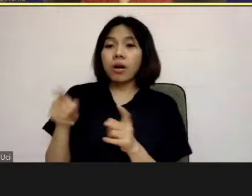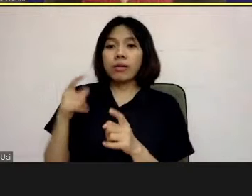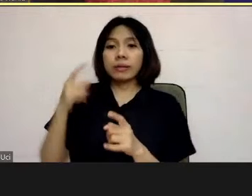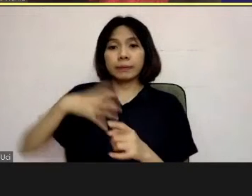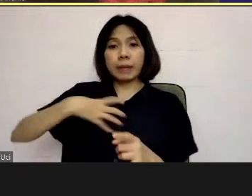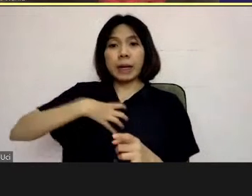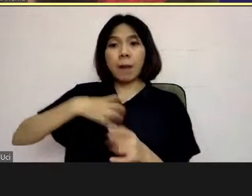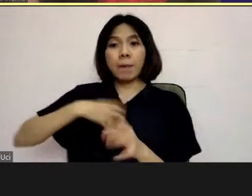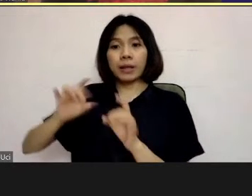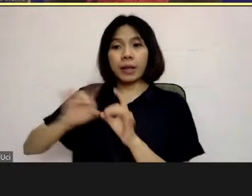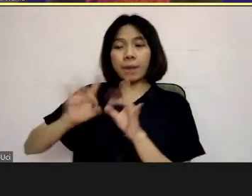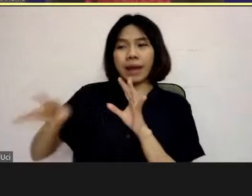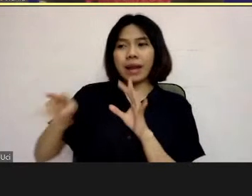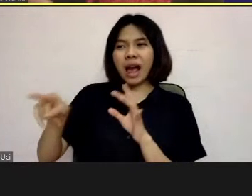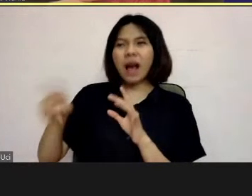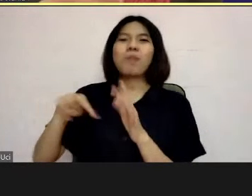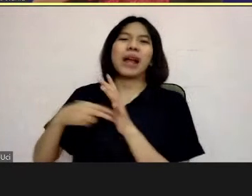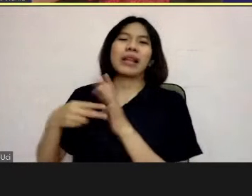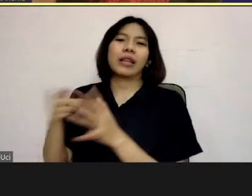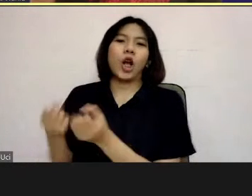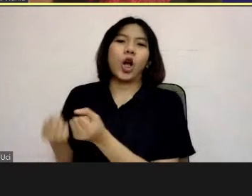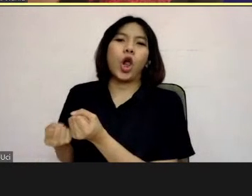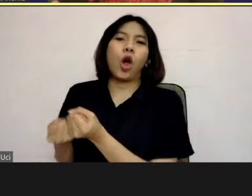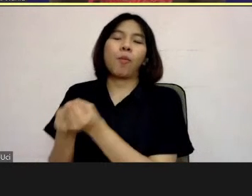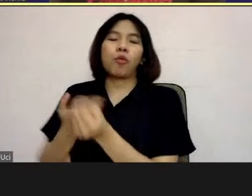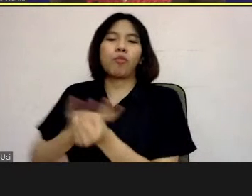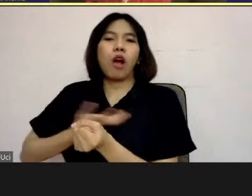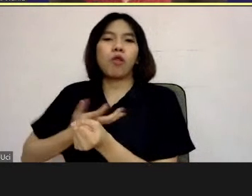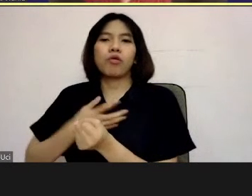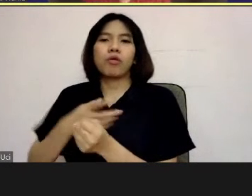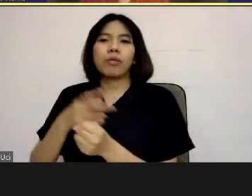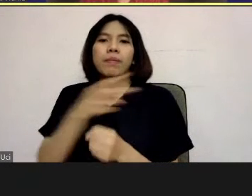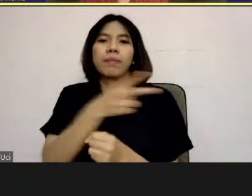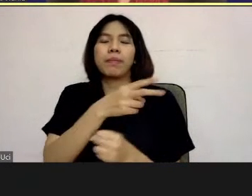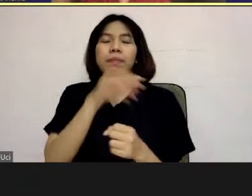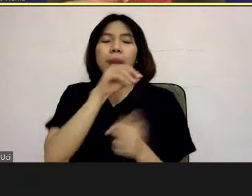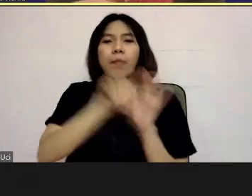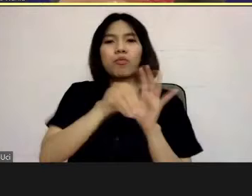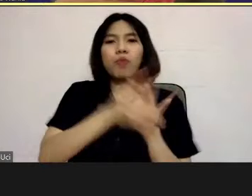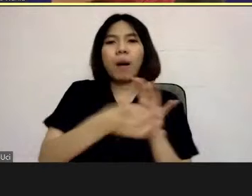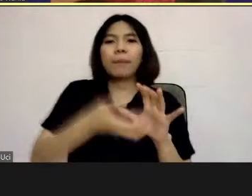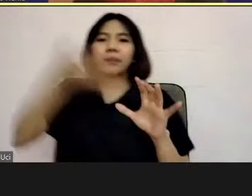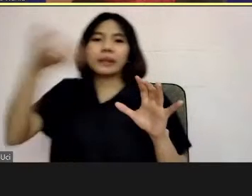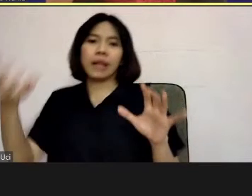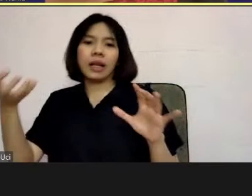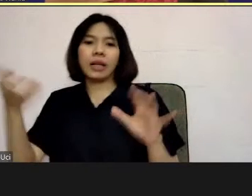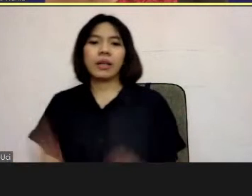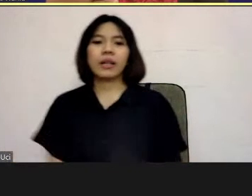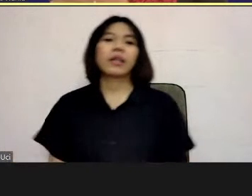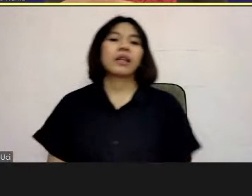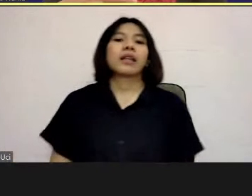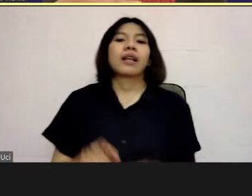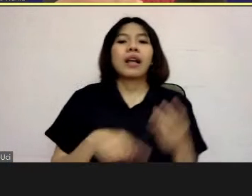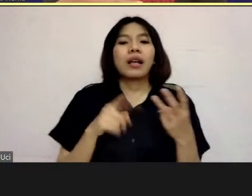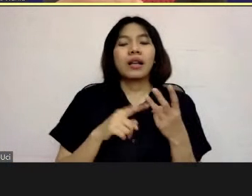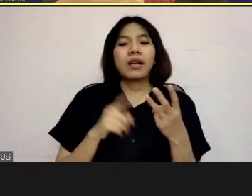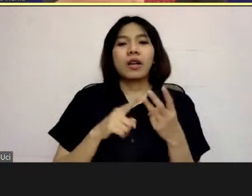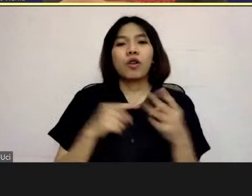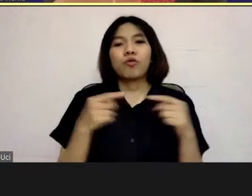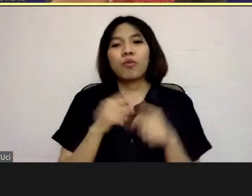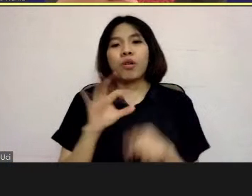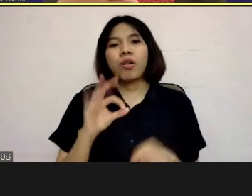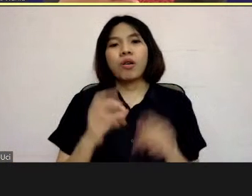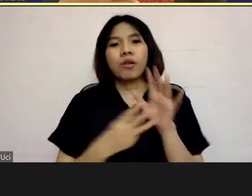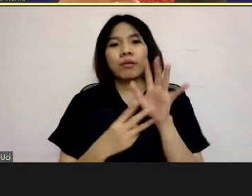as a pro-separatism context. Also, the same happened with the omnibus law. When we're facing these